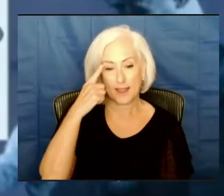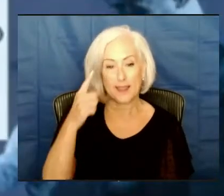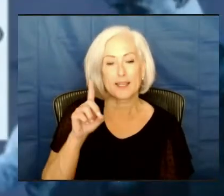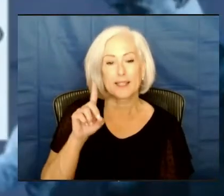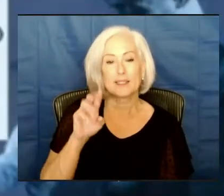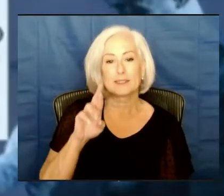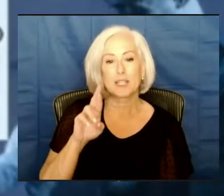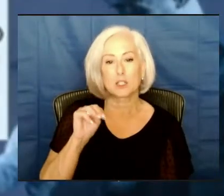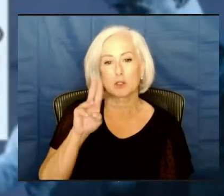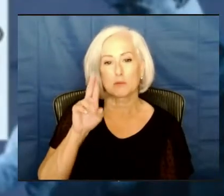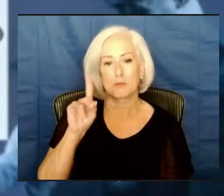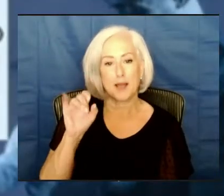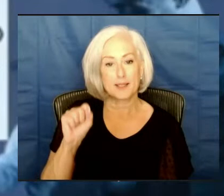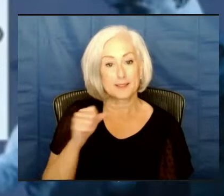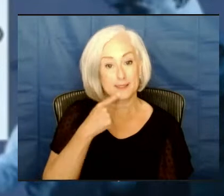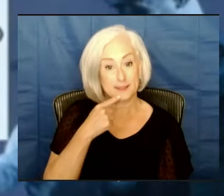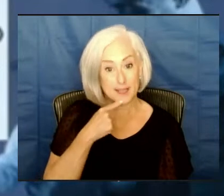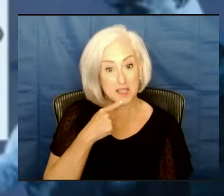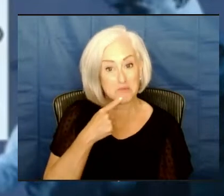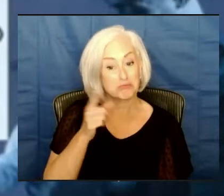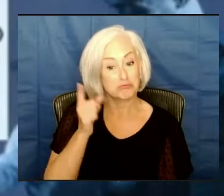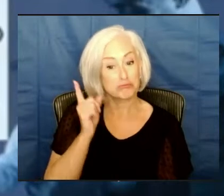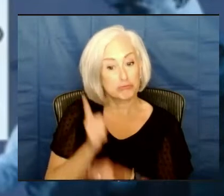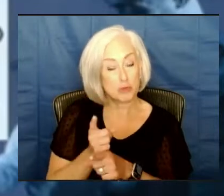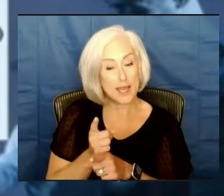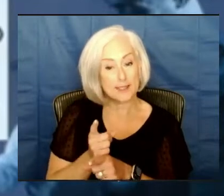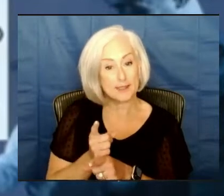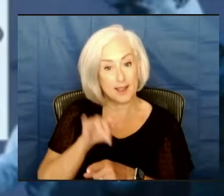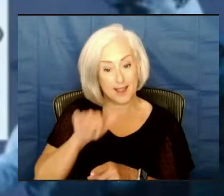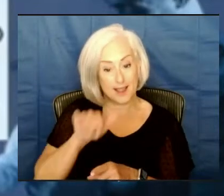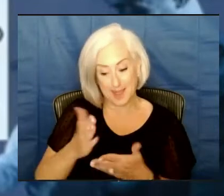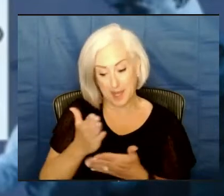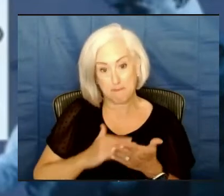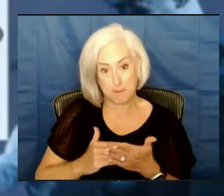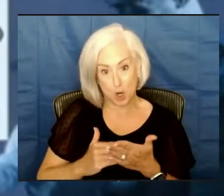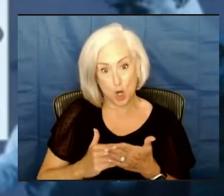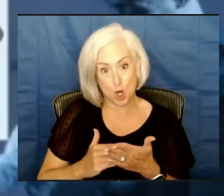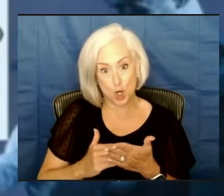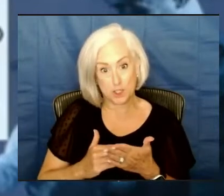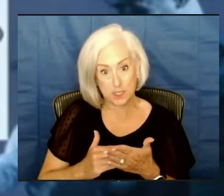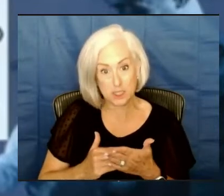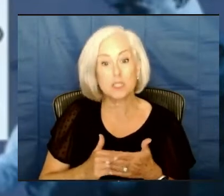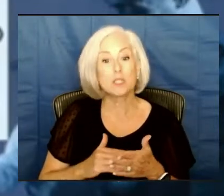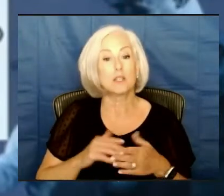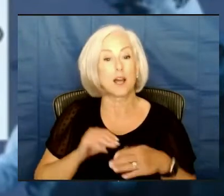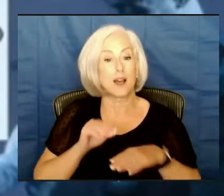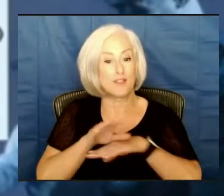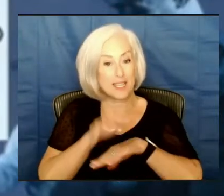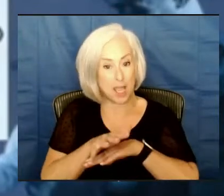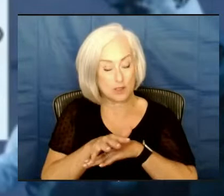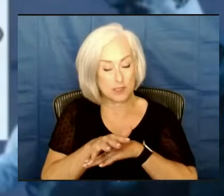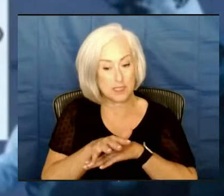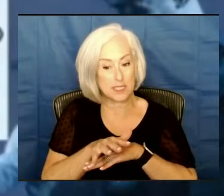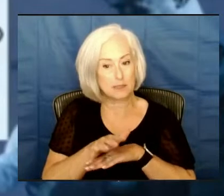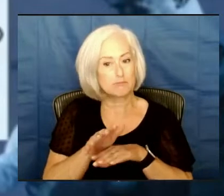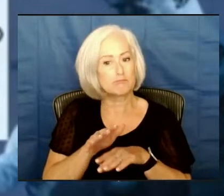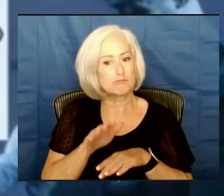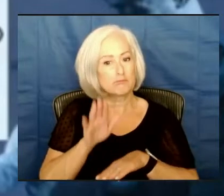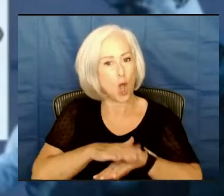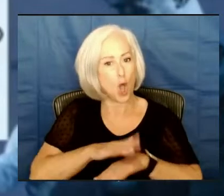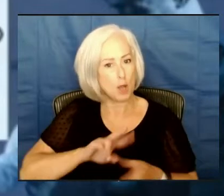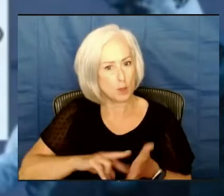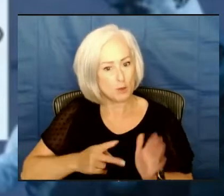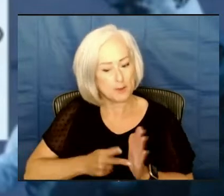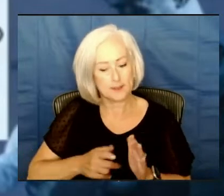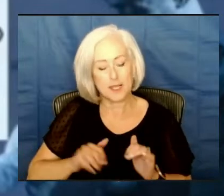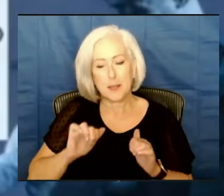absolutely correct, is that component of that intervention was intentional, right? And so it dealt with the whole person. The counseling was able to